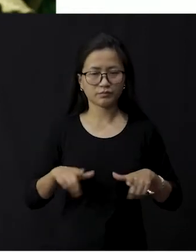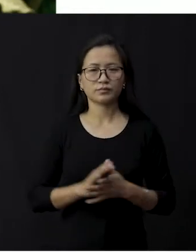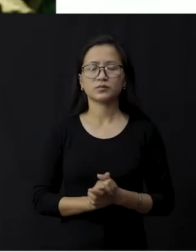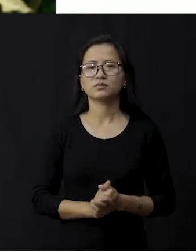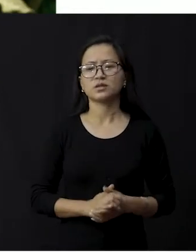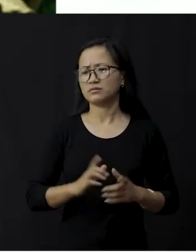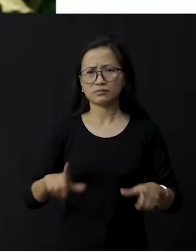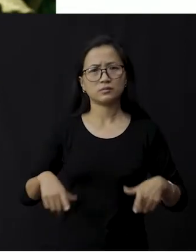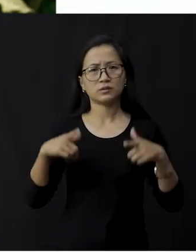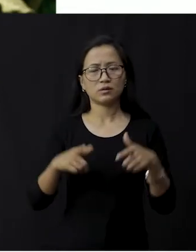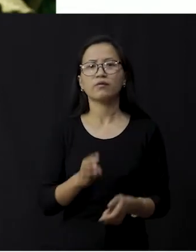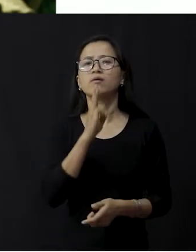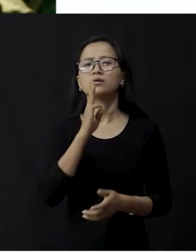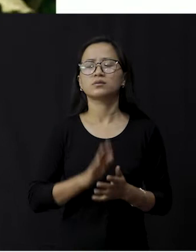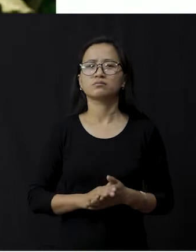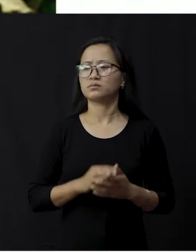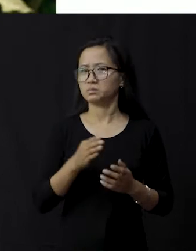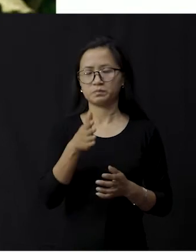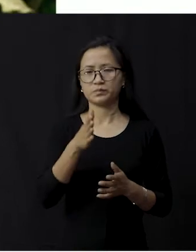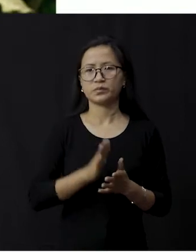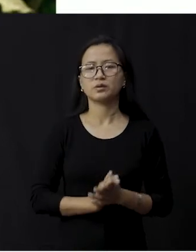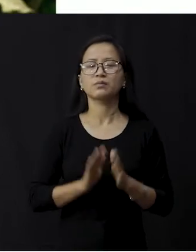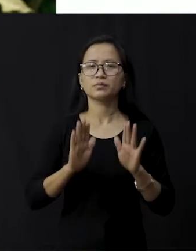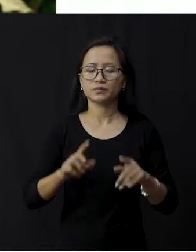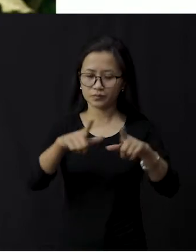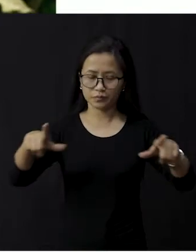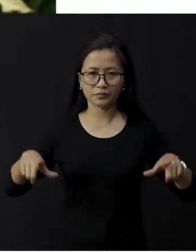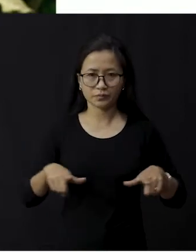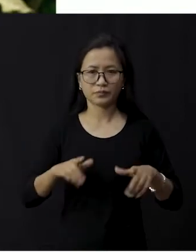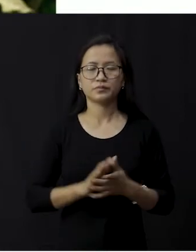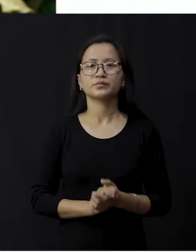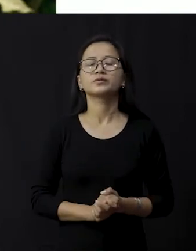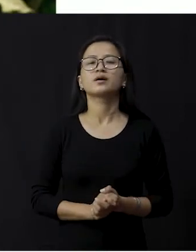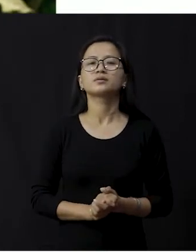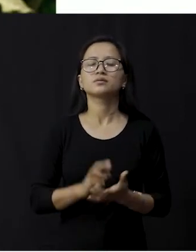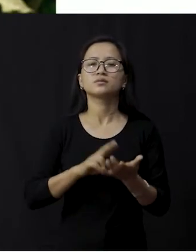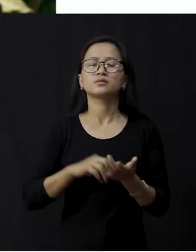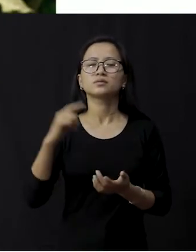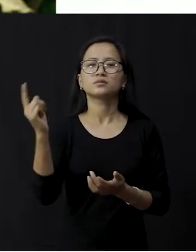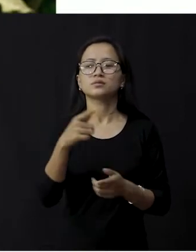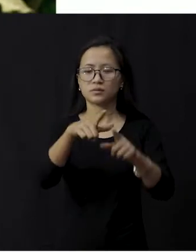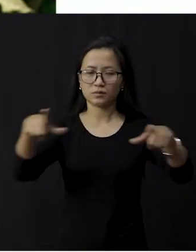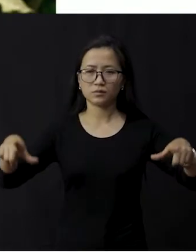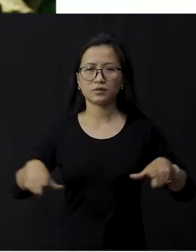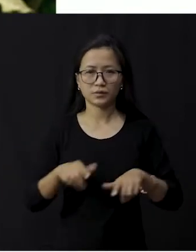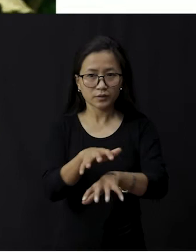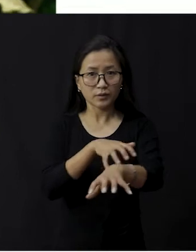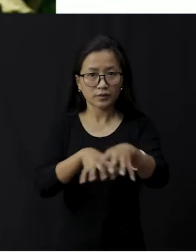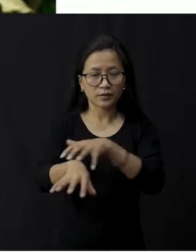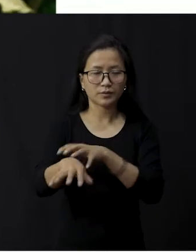in the water, they live on the land. That's why this is called the national land animal